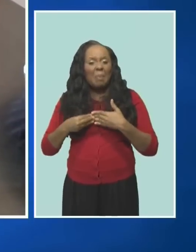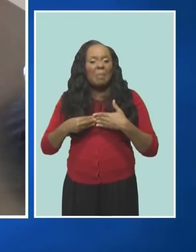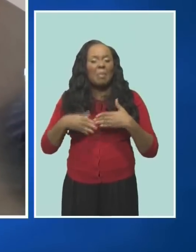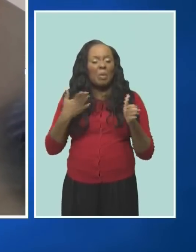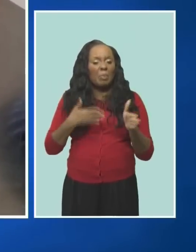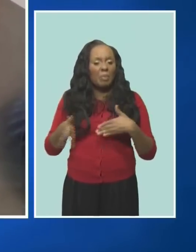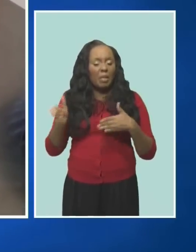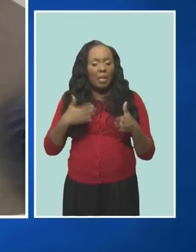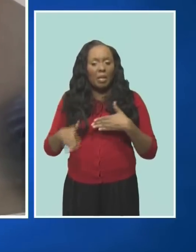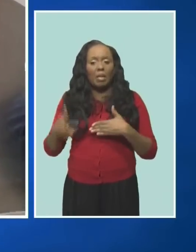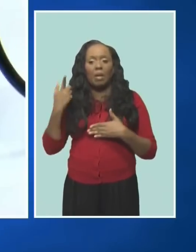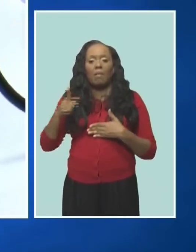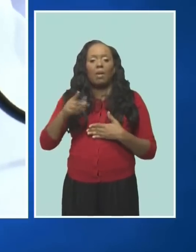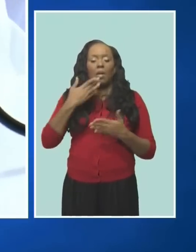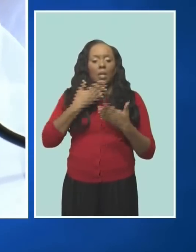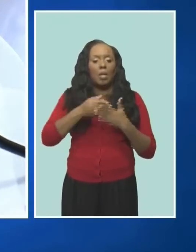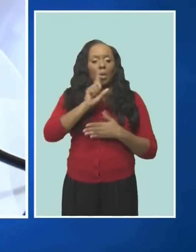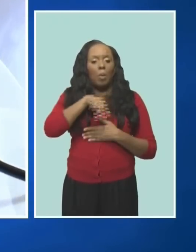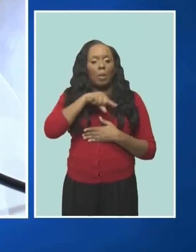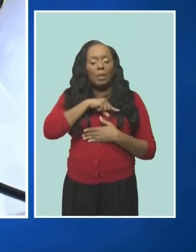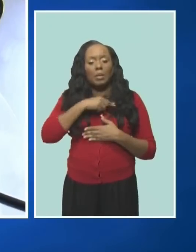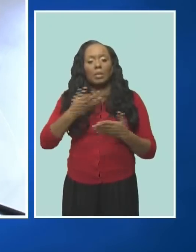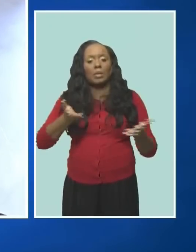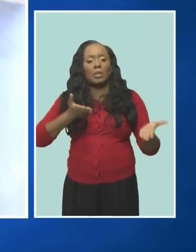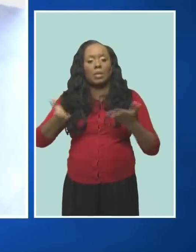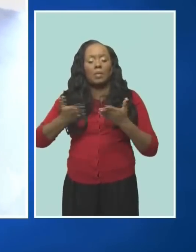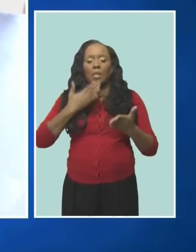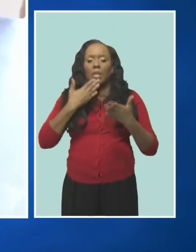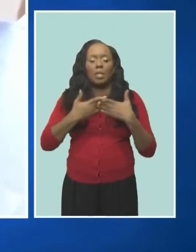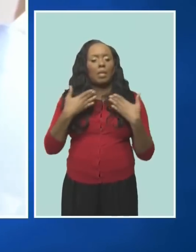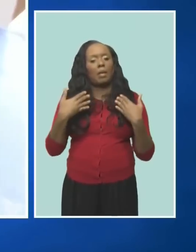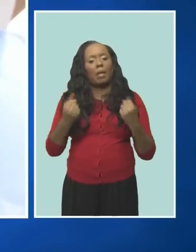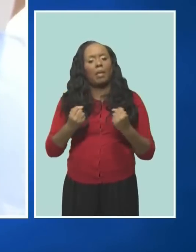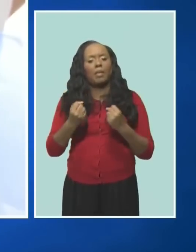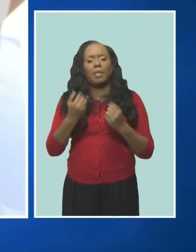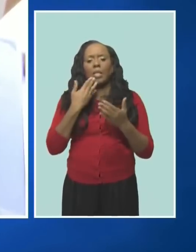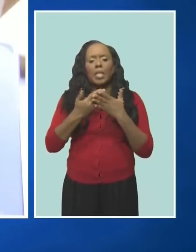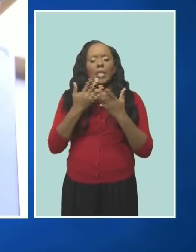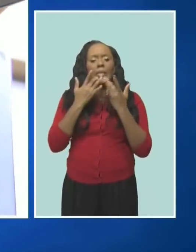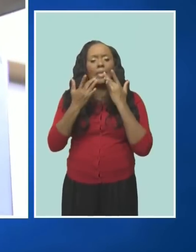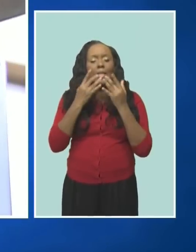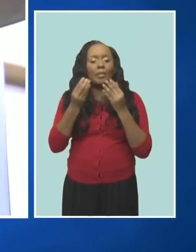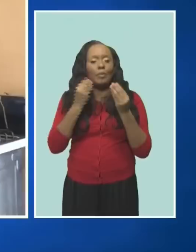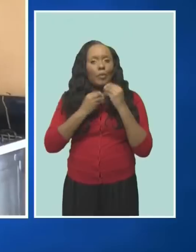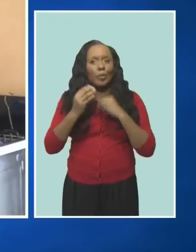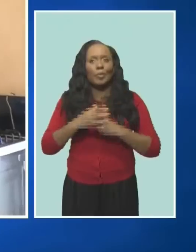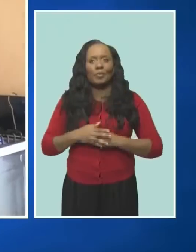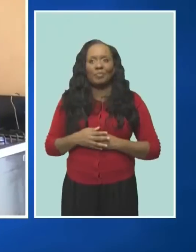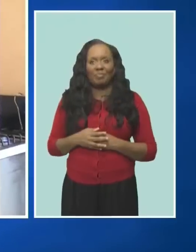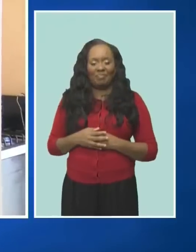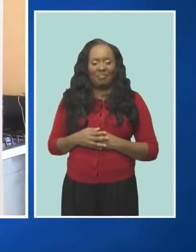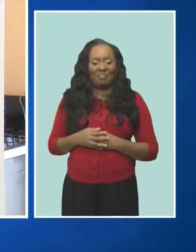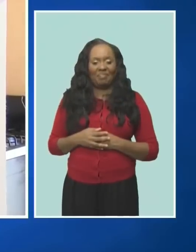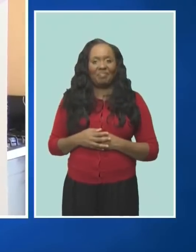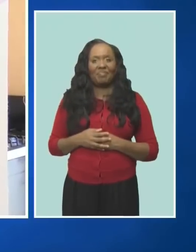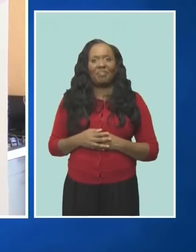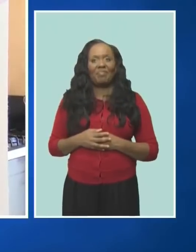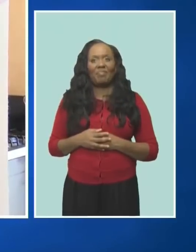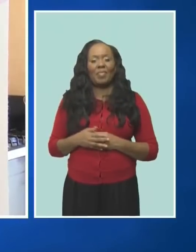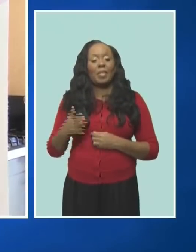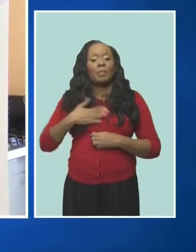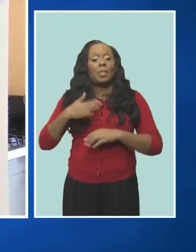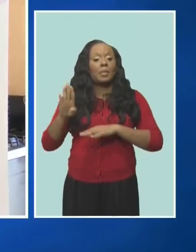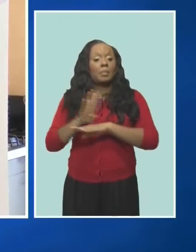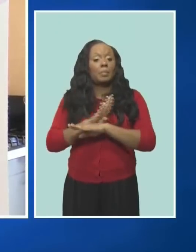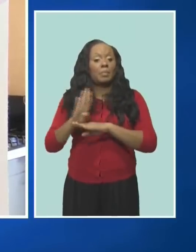to quality by serving consistently great tasting healthy food. Delicious Treats is a business that we